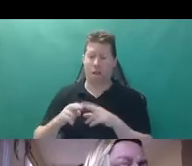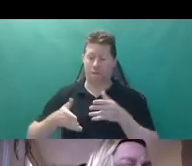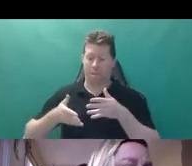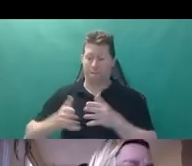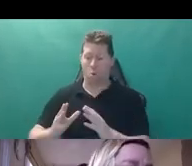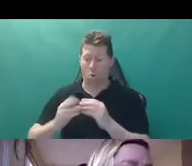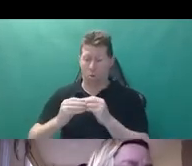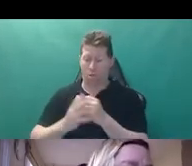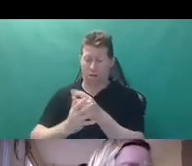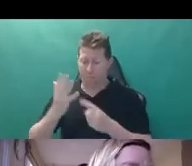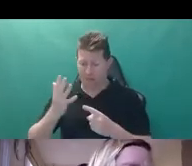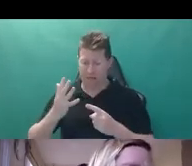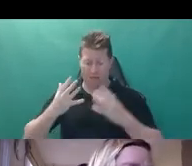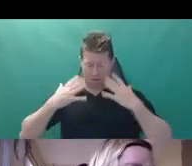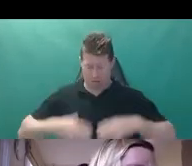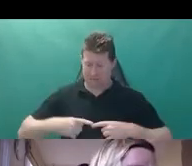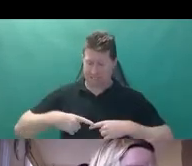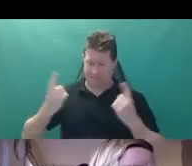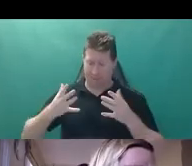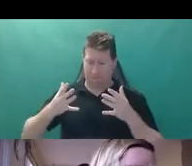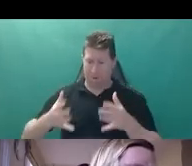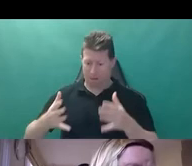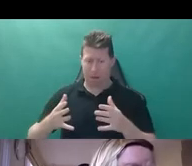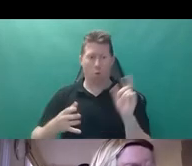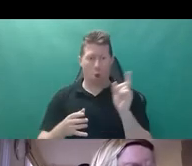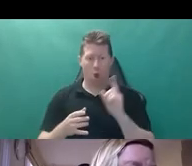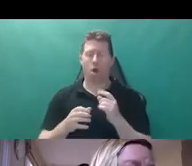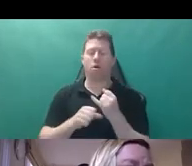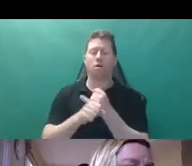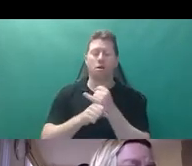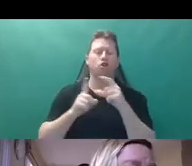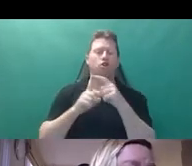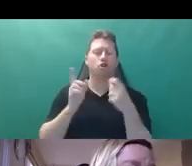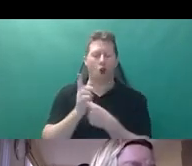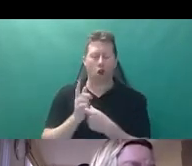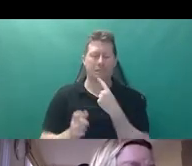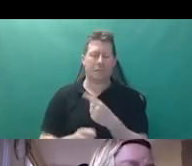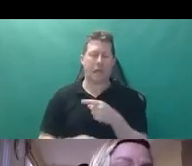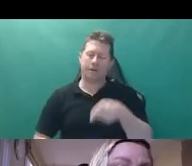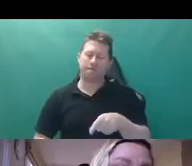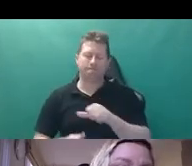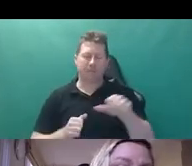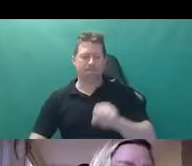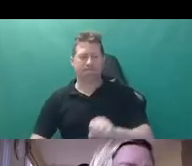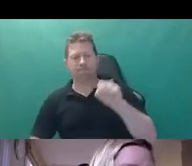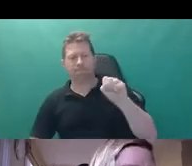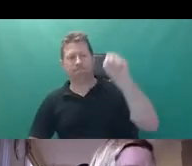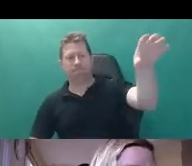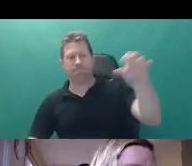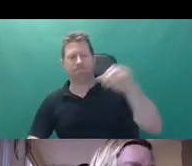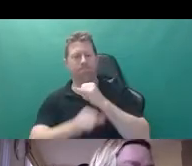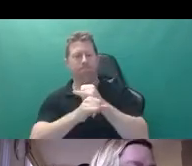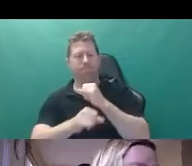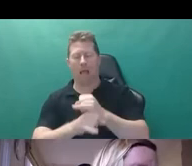disability or bodily difference at that time it was usually advised by a medical doctor that the child be taken away and put into an institution